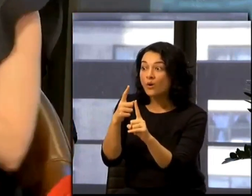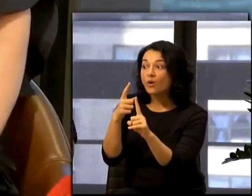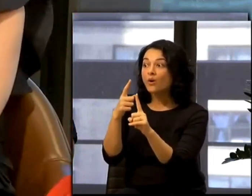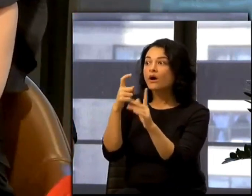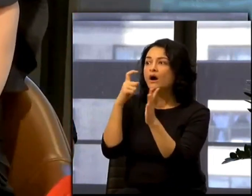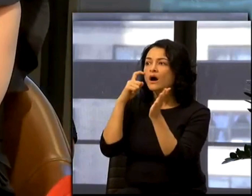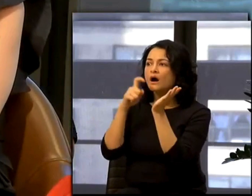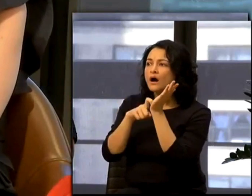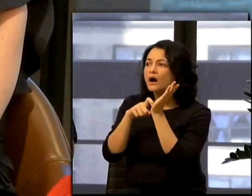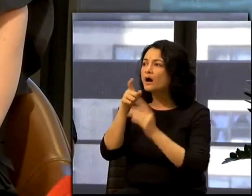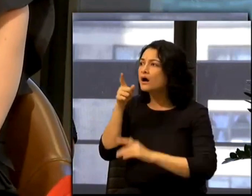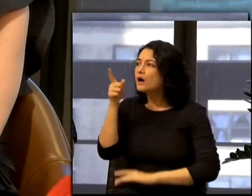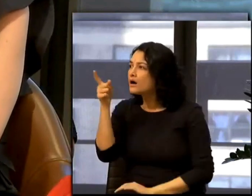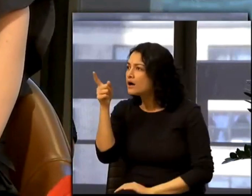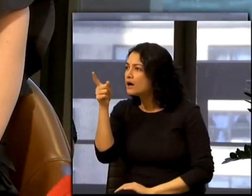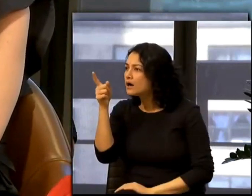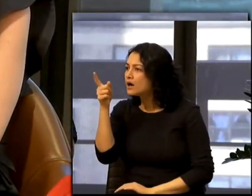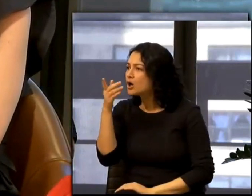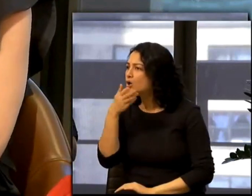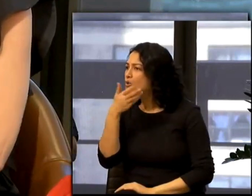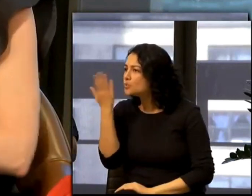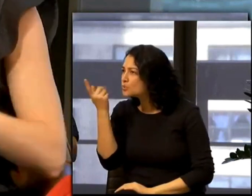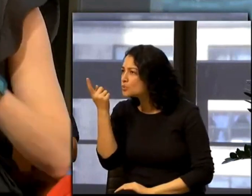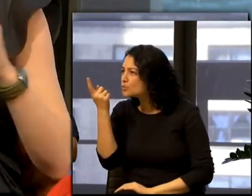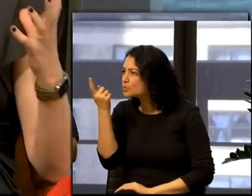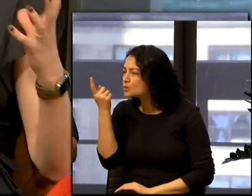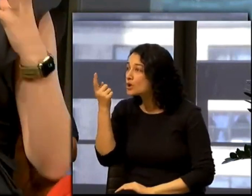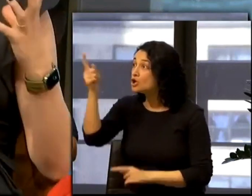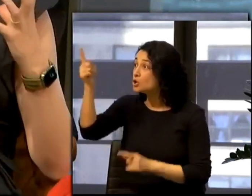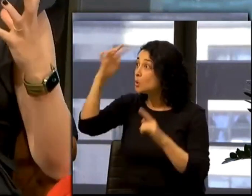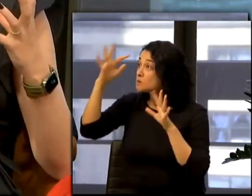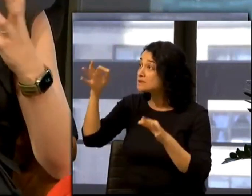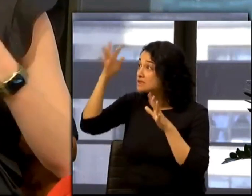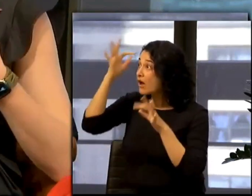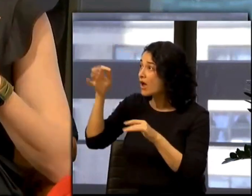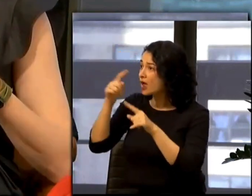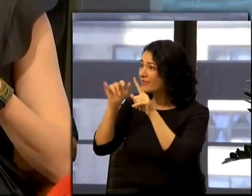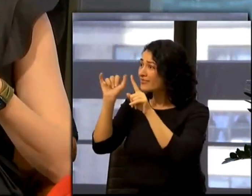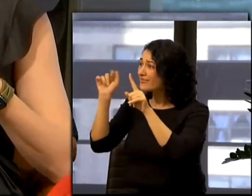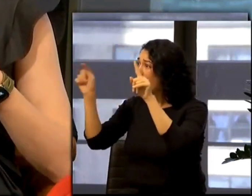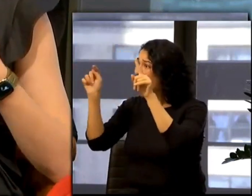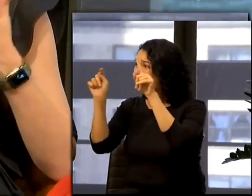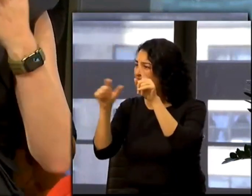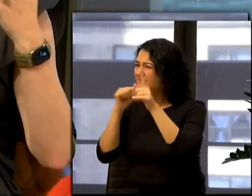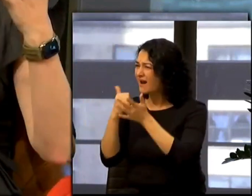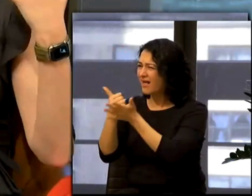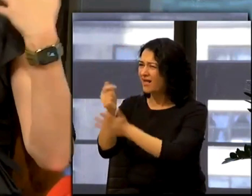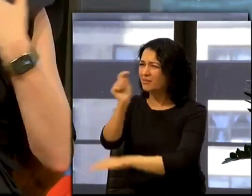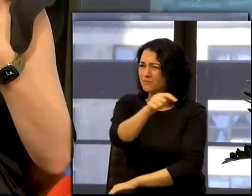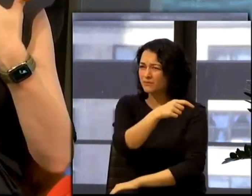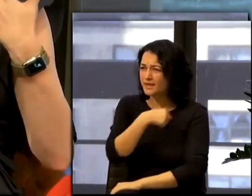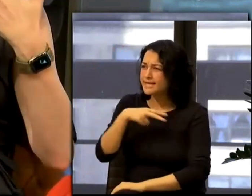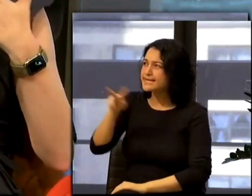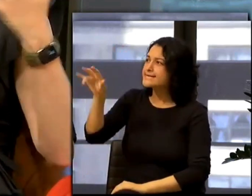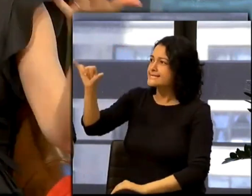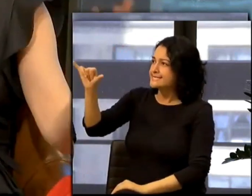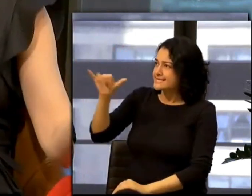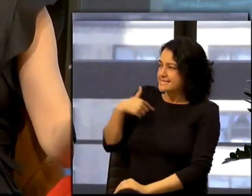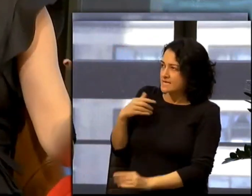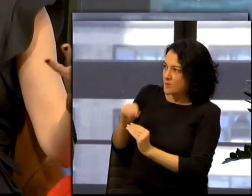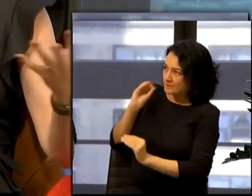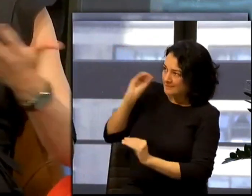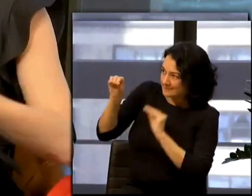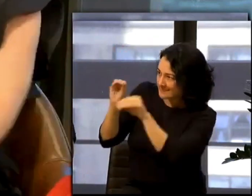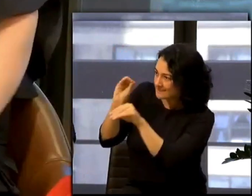people who are affected by those decisions. Right? And so simply put, we could think of those parties as, from my perspective, my